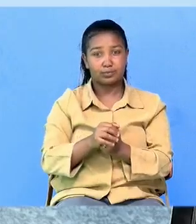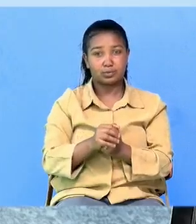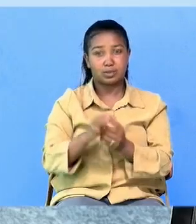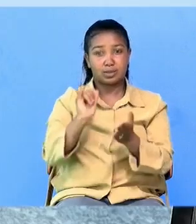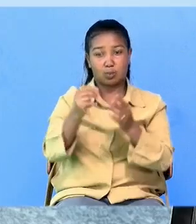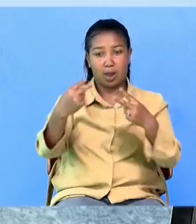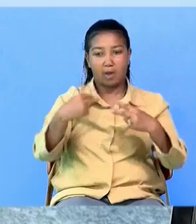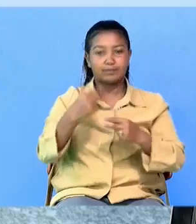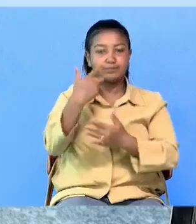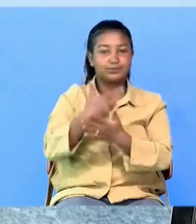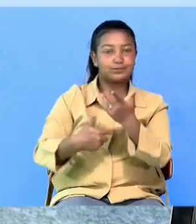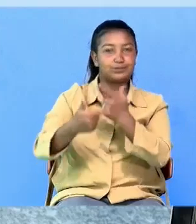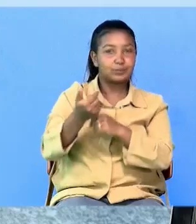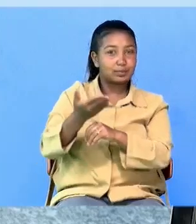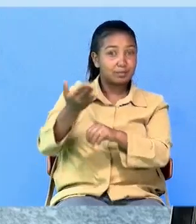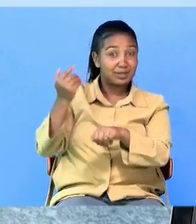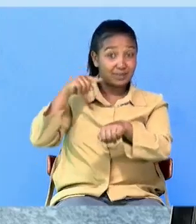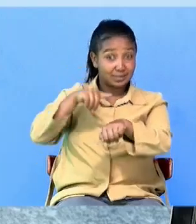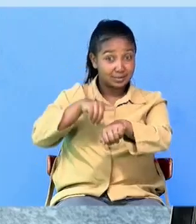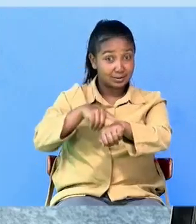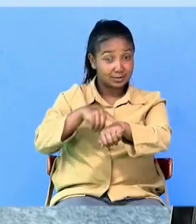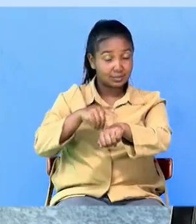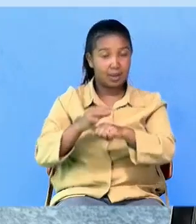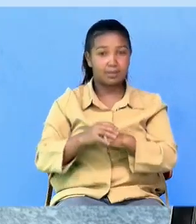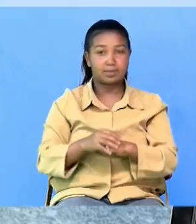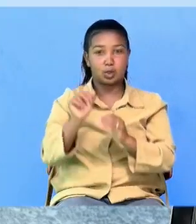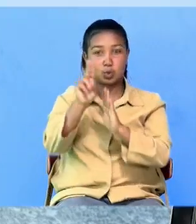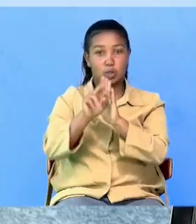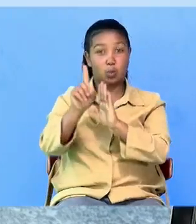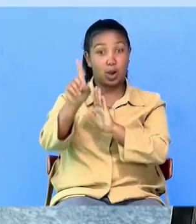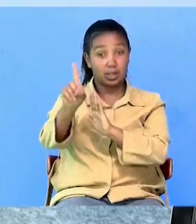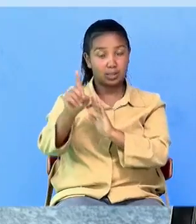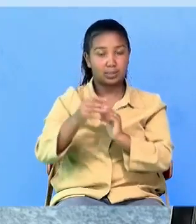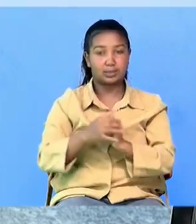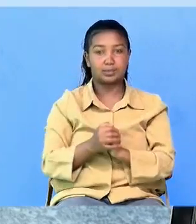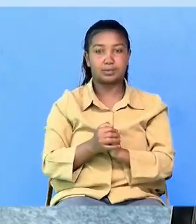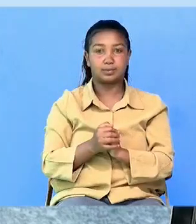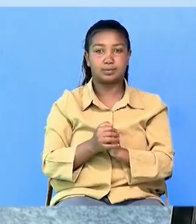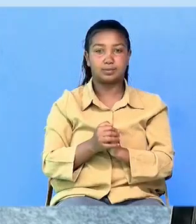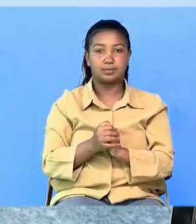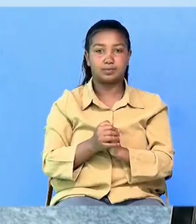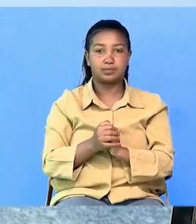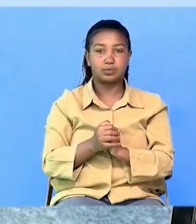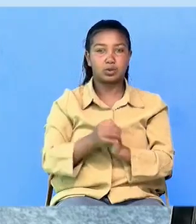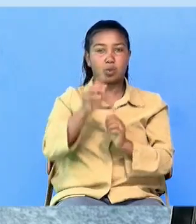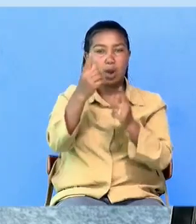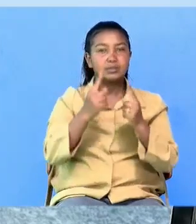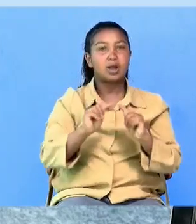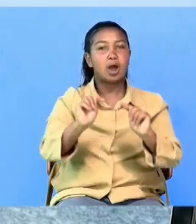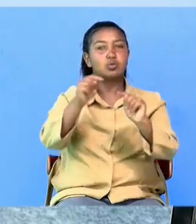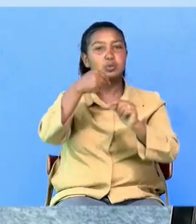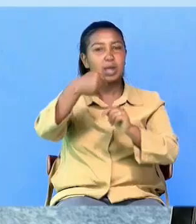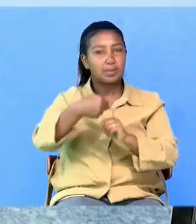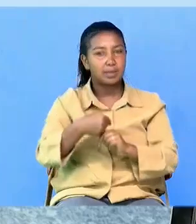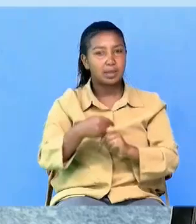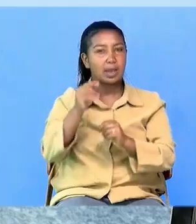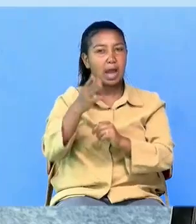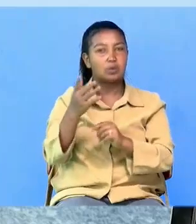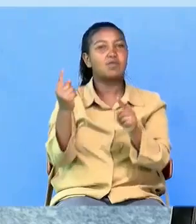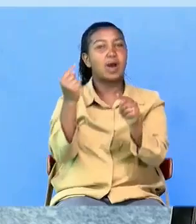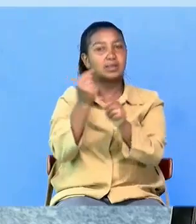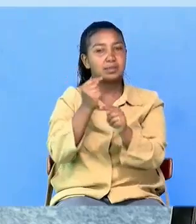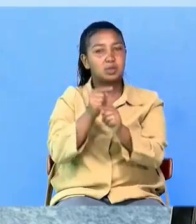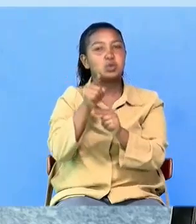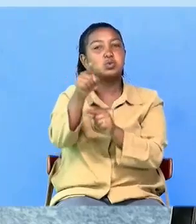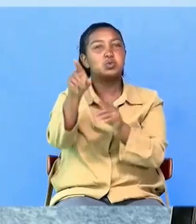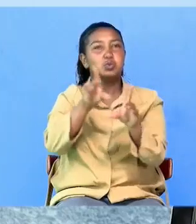that we have been discussing so far in the previous unit, that is Unit 1, you are trying to tell me that the kind of